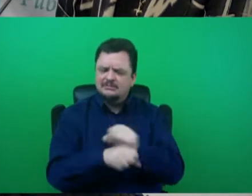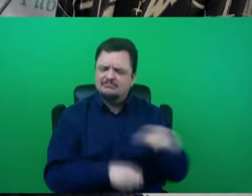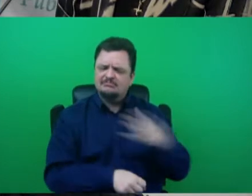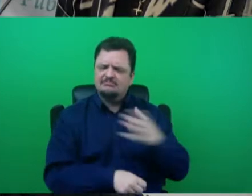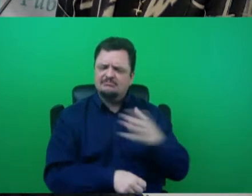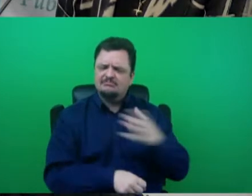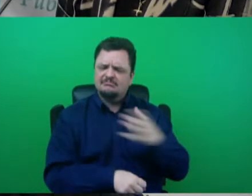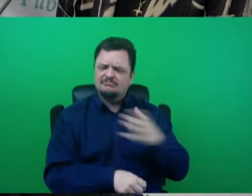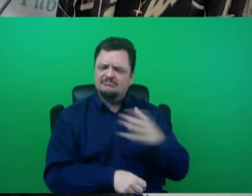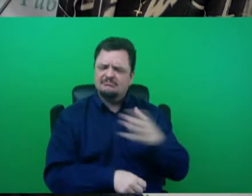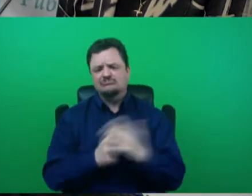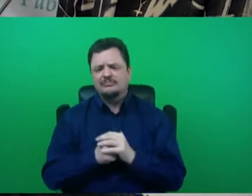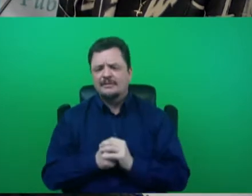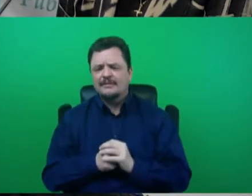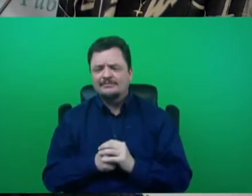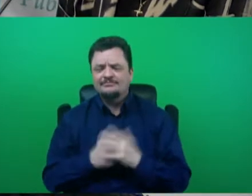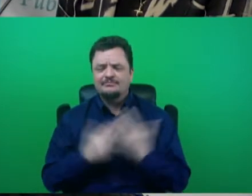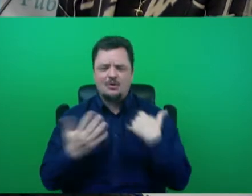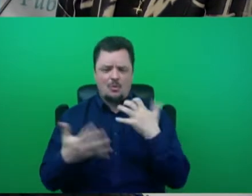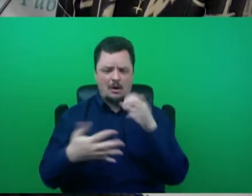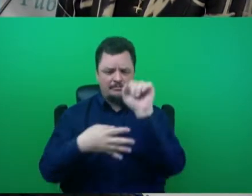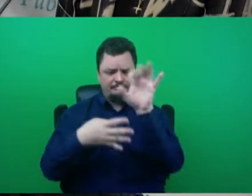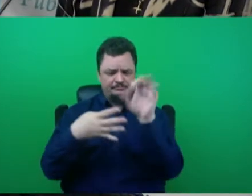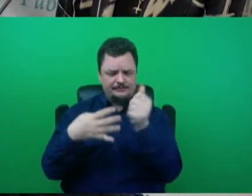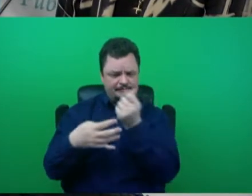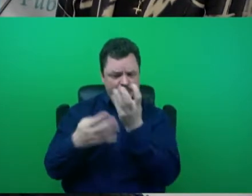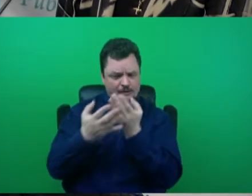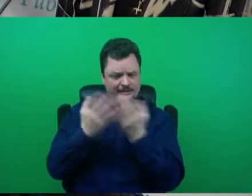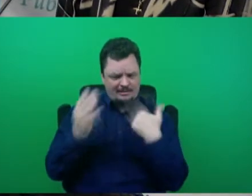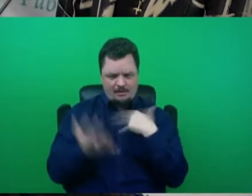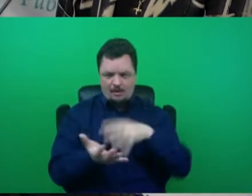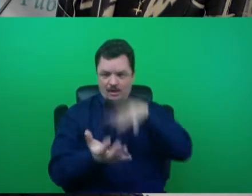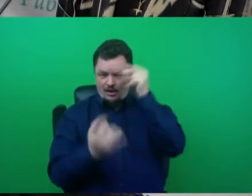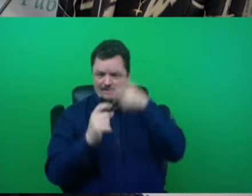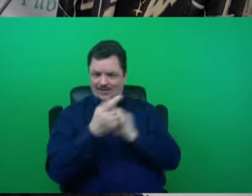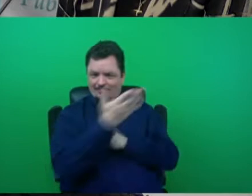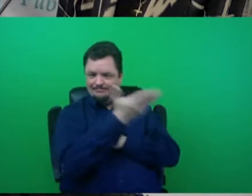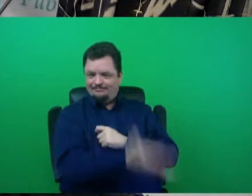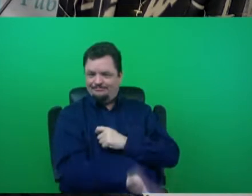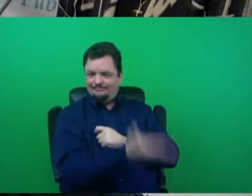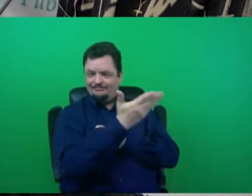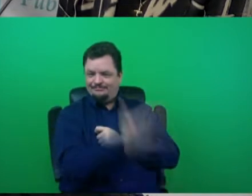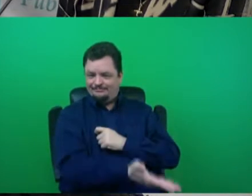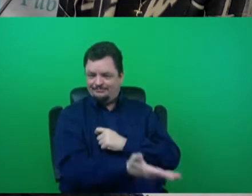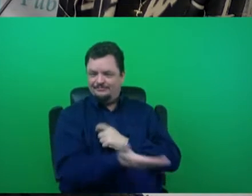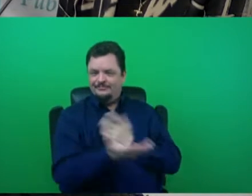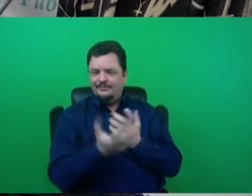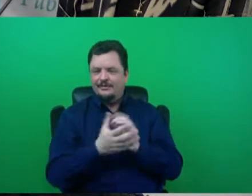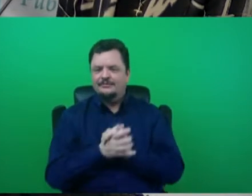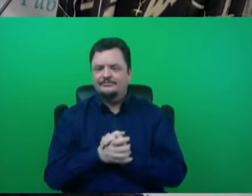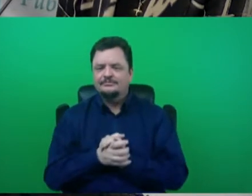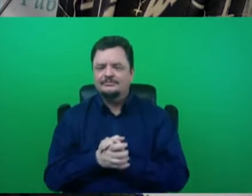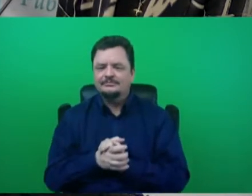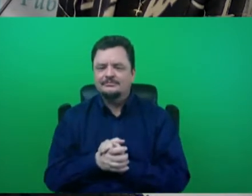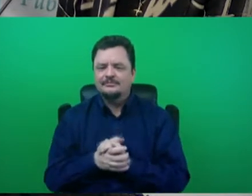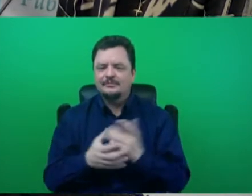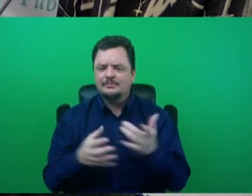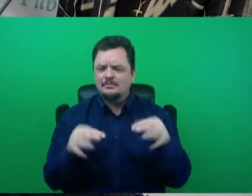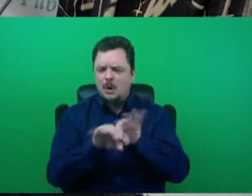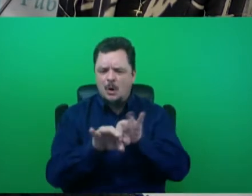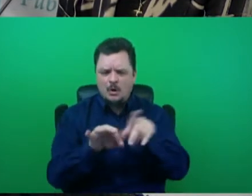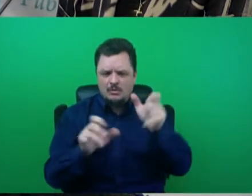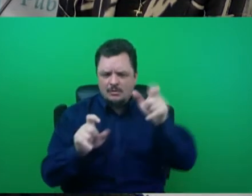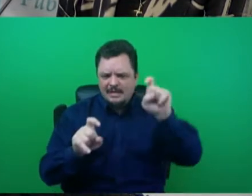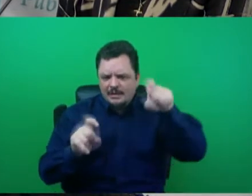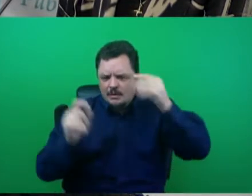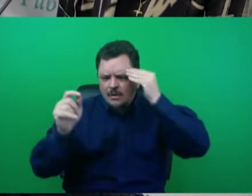learned from you along the way were to always try and stay abreast of health issues of all times in El Paso County, and